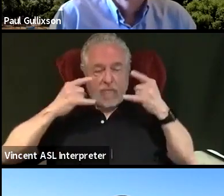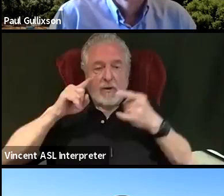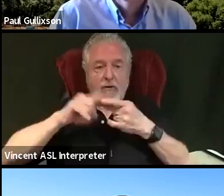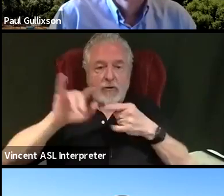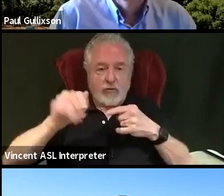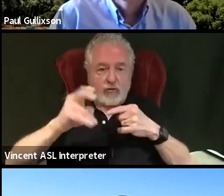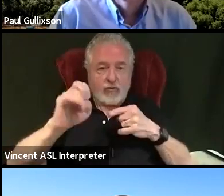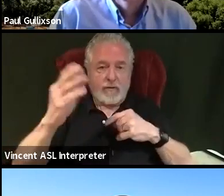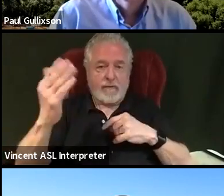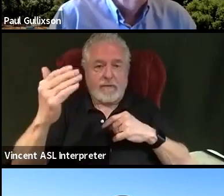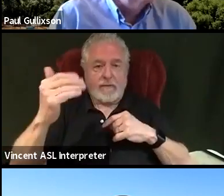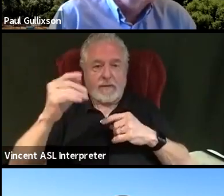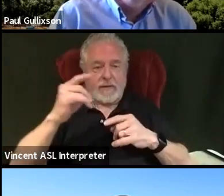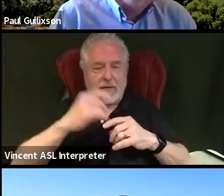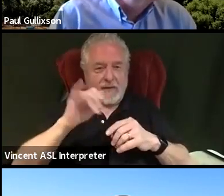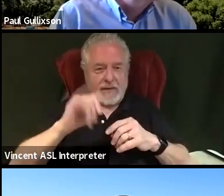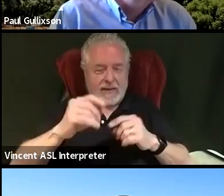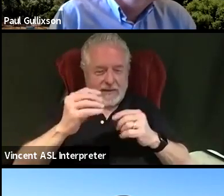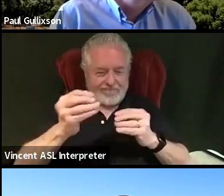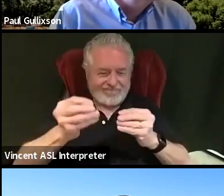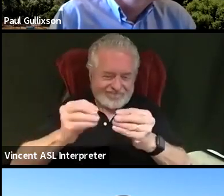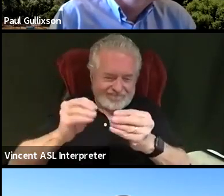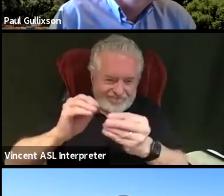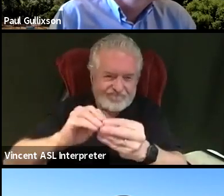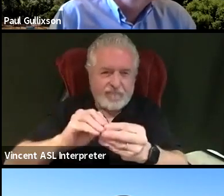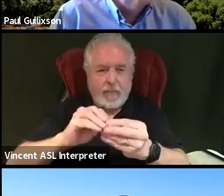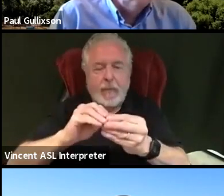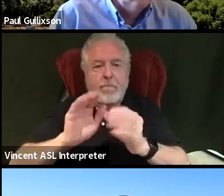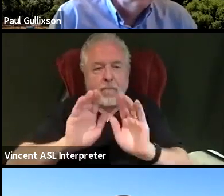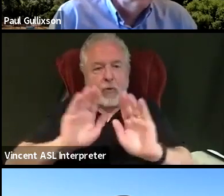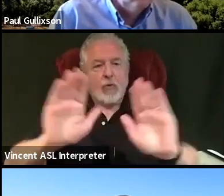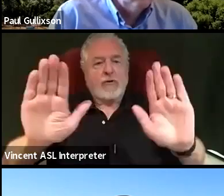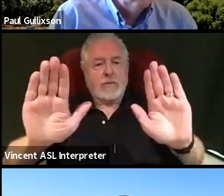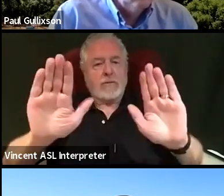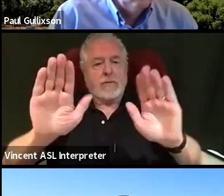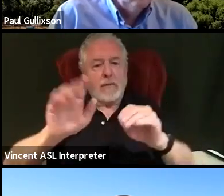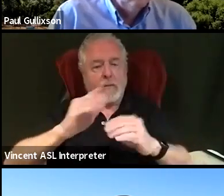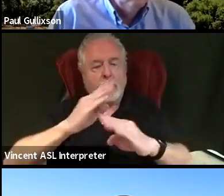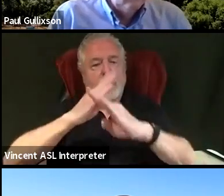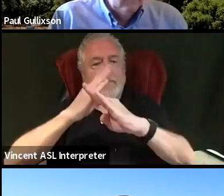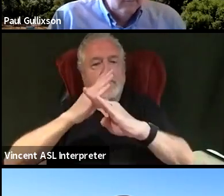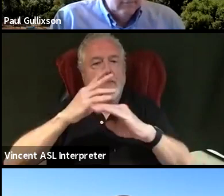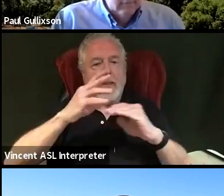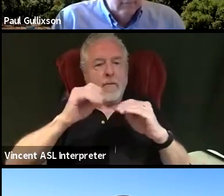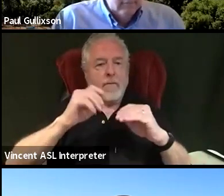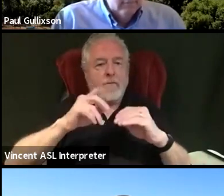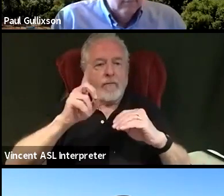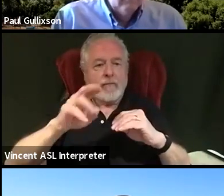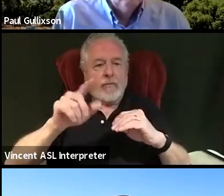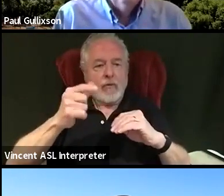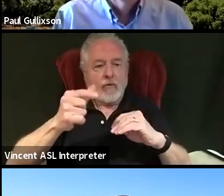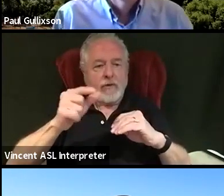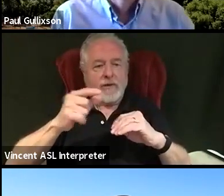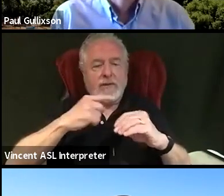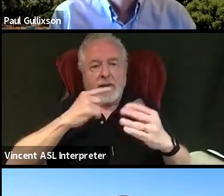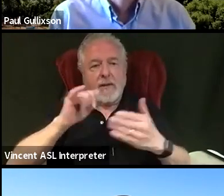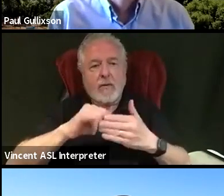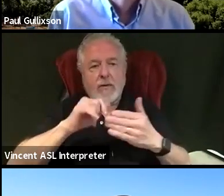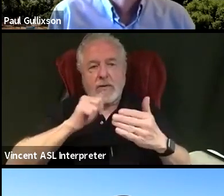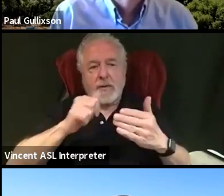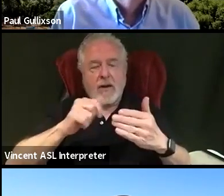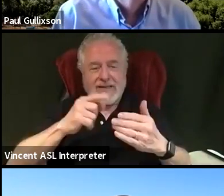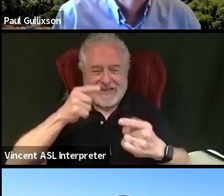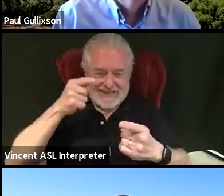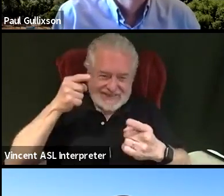June 15th to give us that little extra push of protection. And as Dr. Green said, that we're not